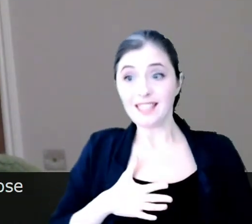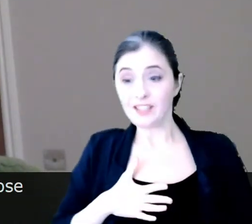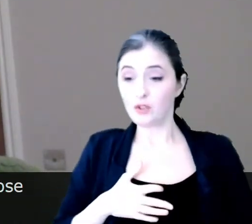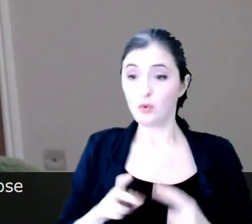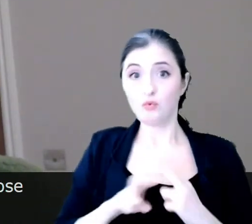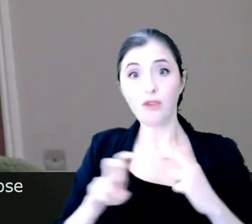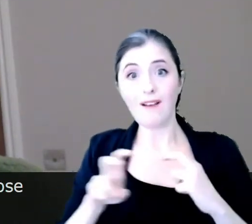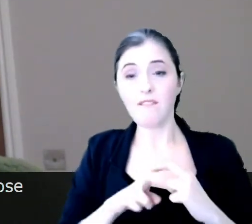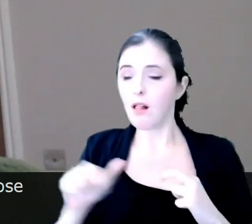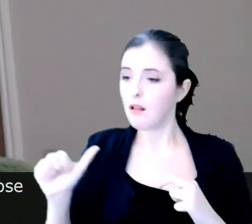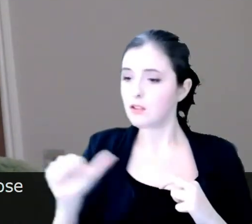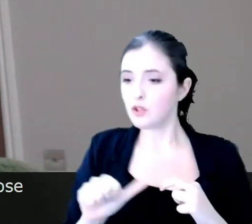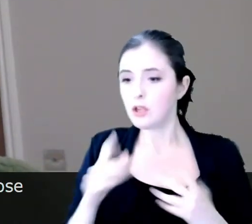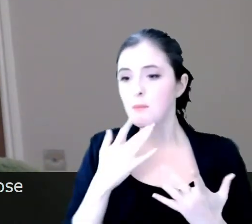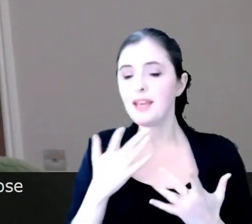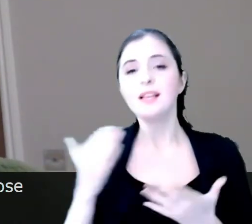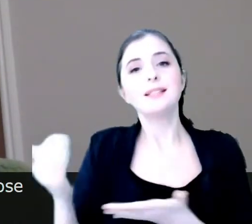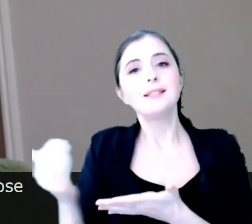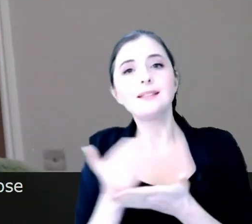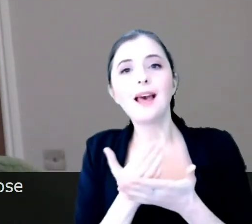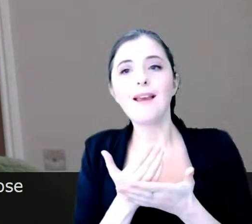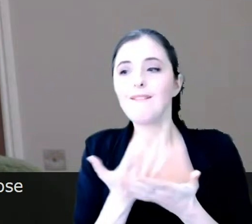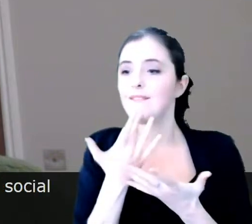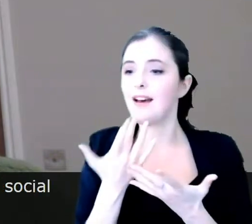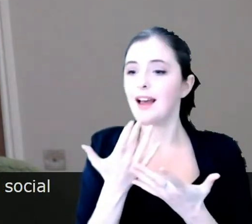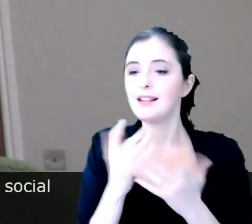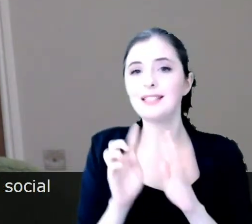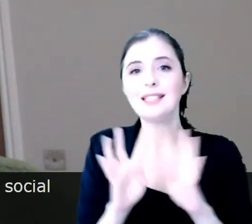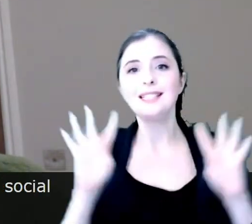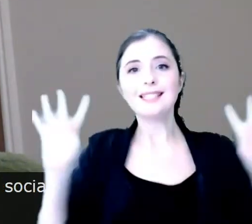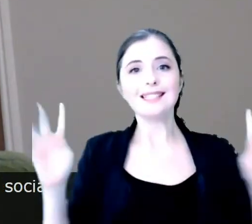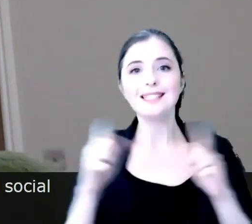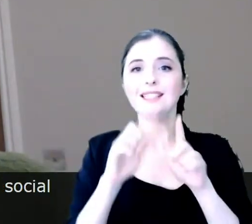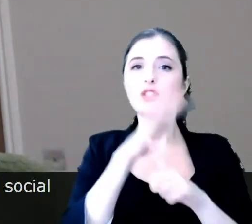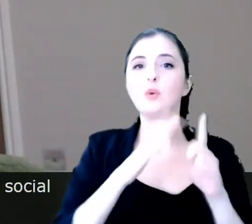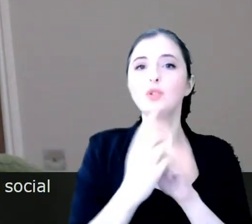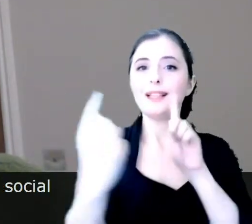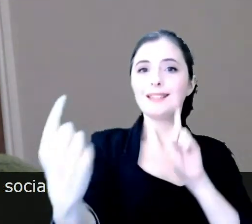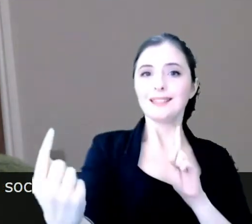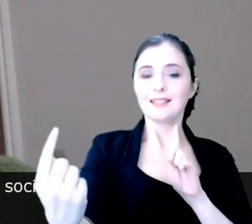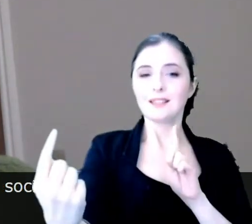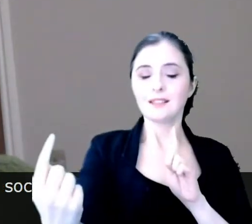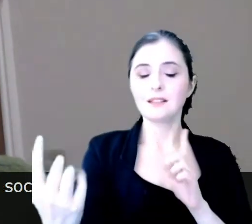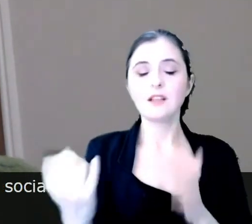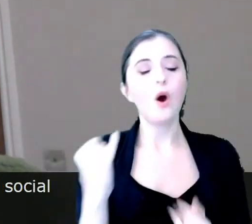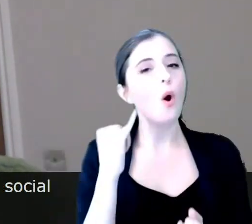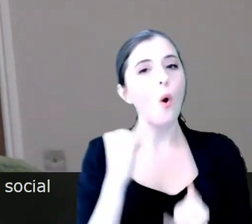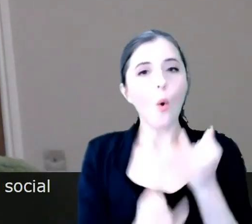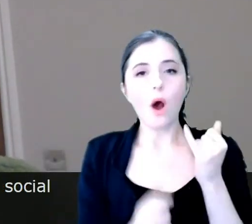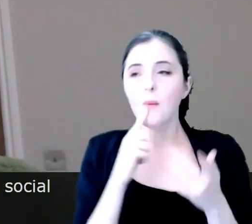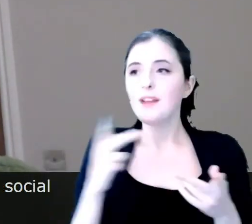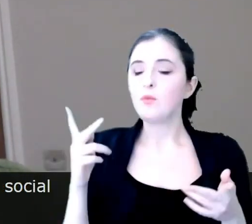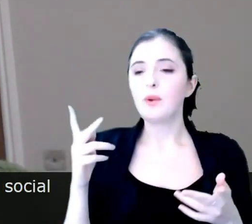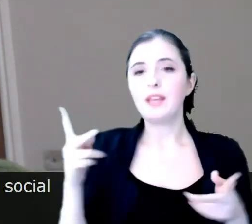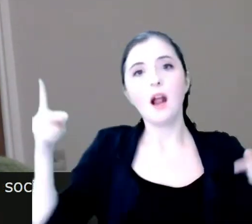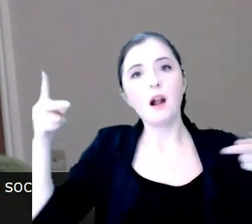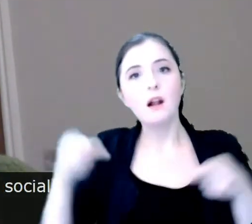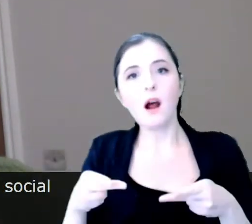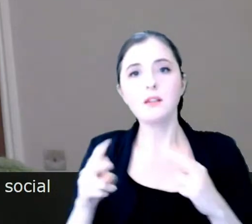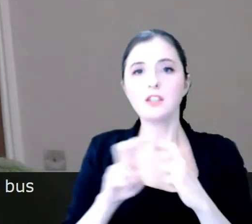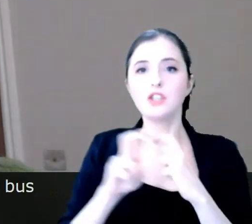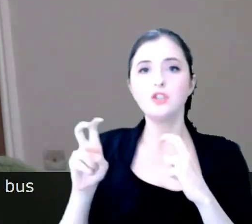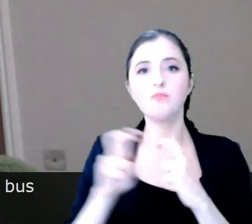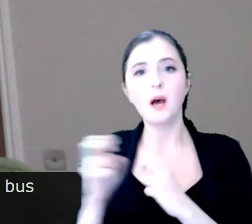socially distanced. And the worst thing we could ever do coming out of this pandemic would be to slash our bus services, slash our train services. We need